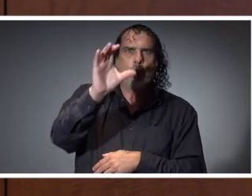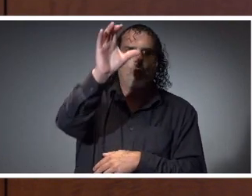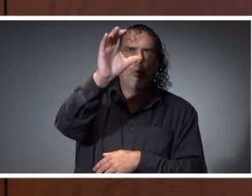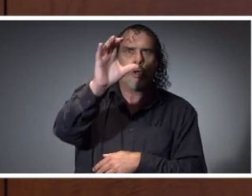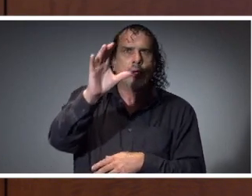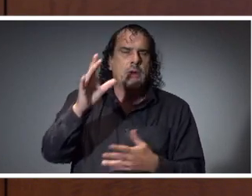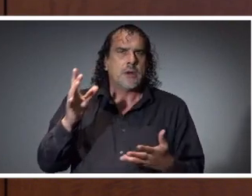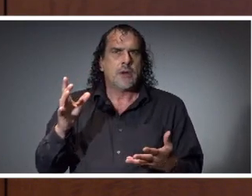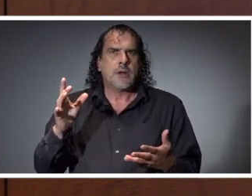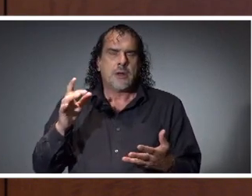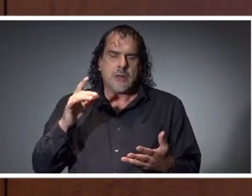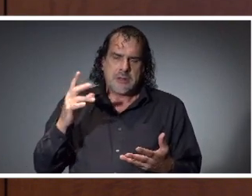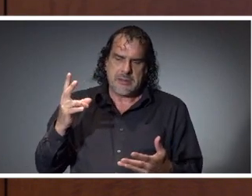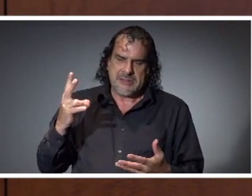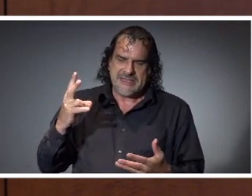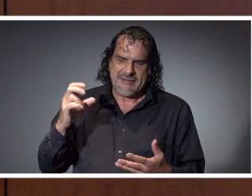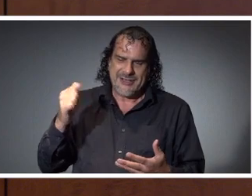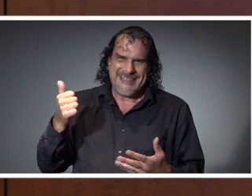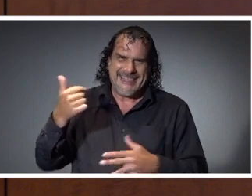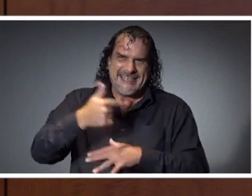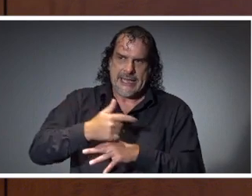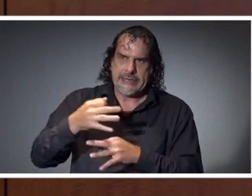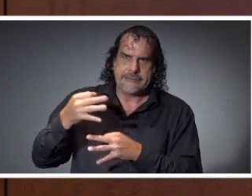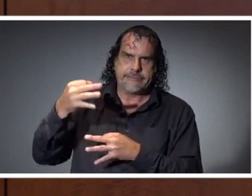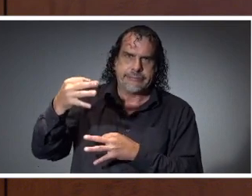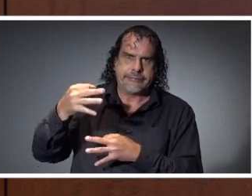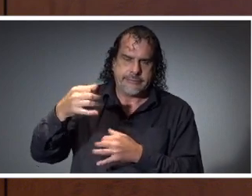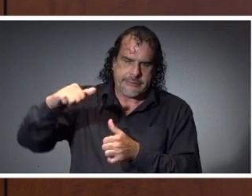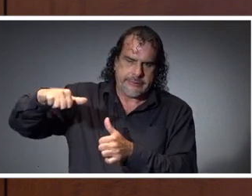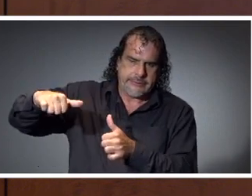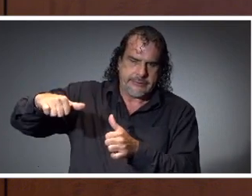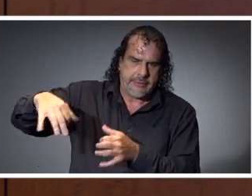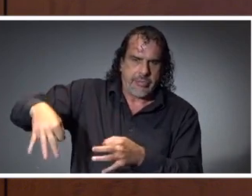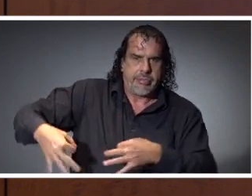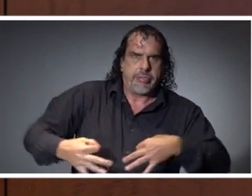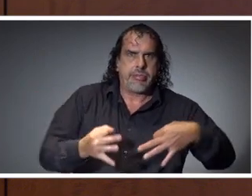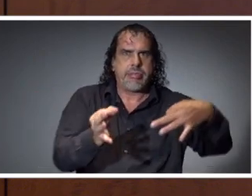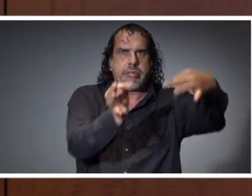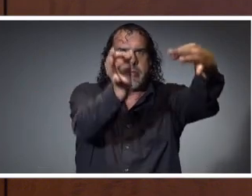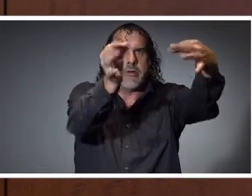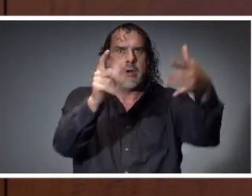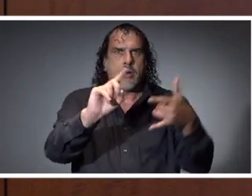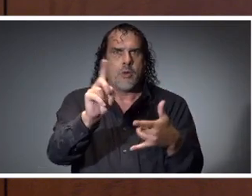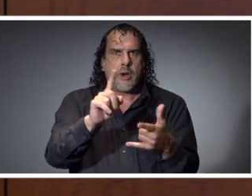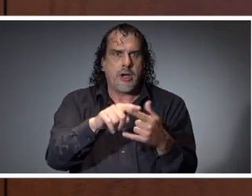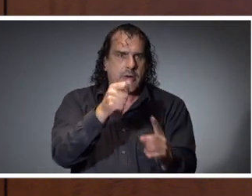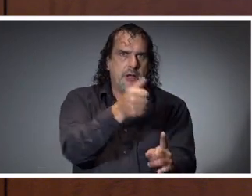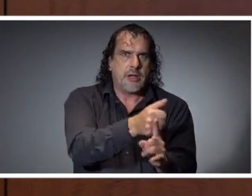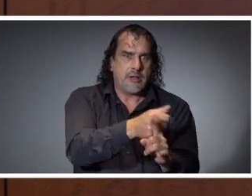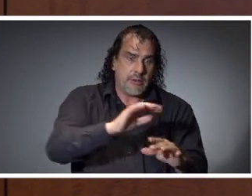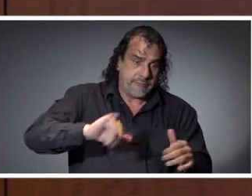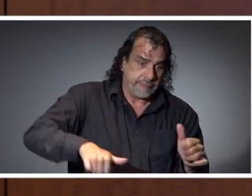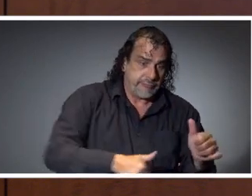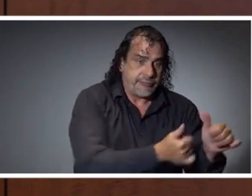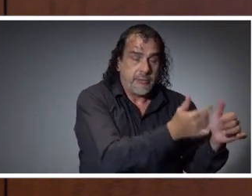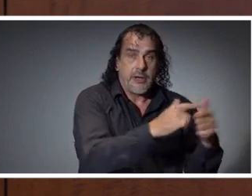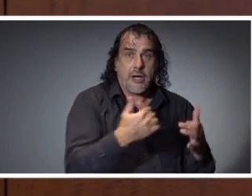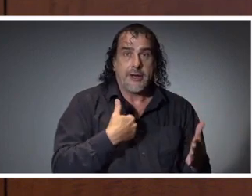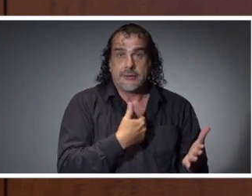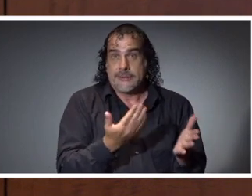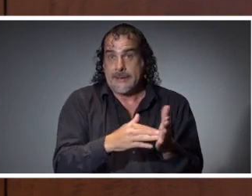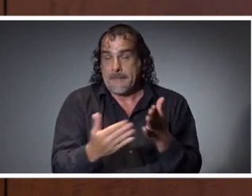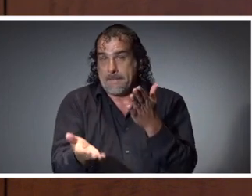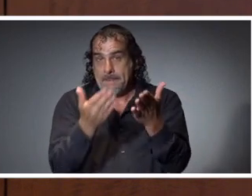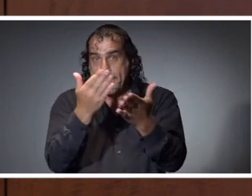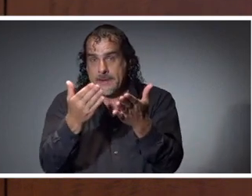another 7 to 10 days. We would be just right behind this system if it were to make landfall and come in the Gulf of Mexico. Again, the